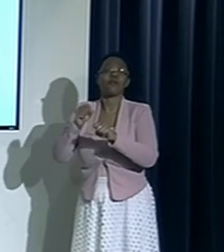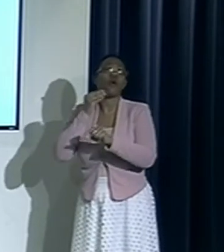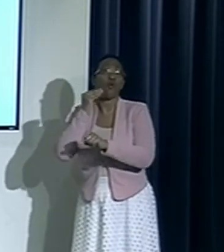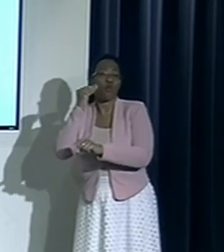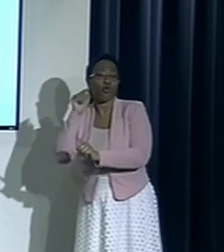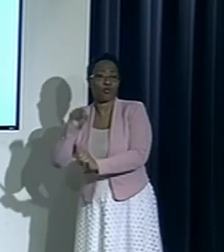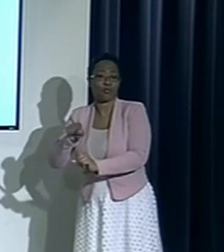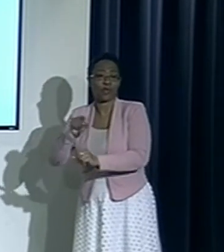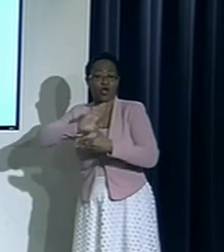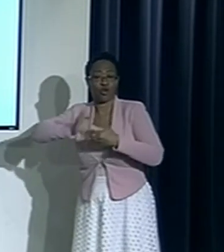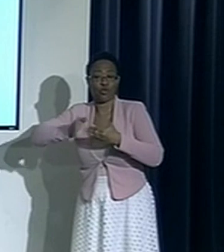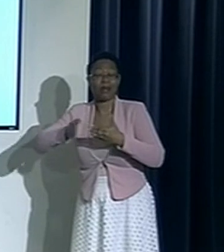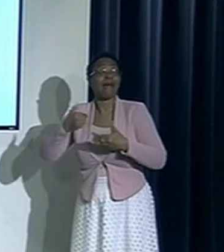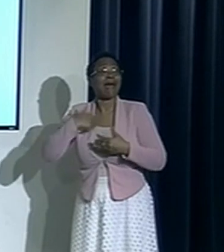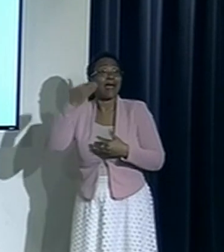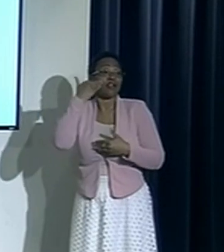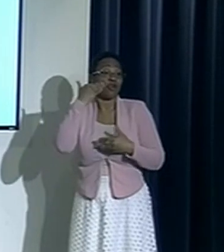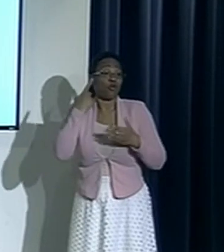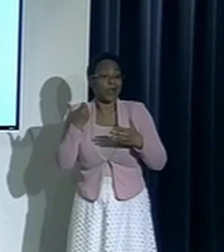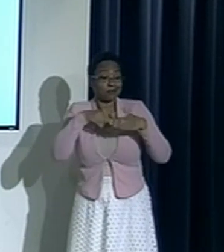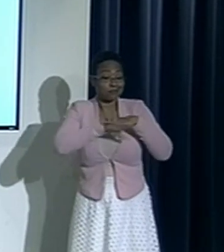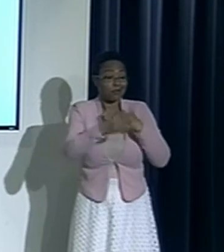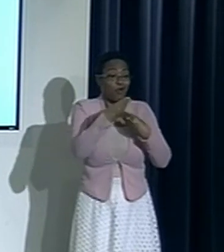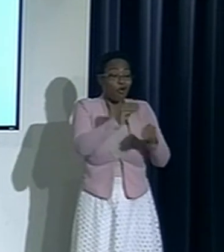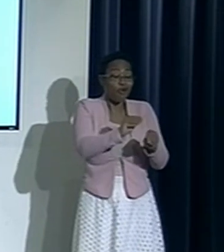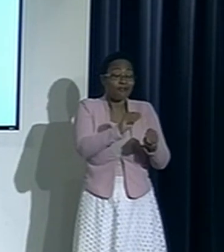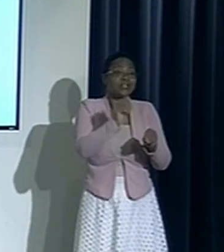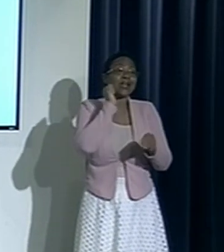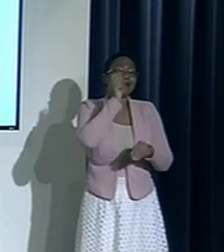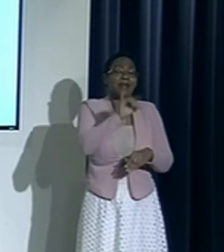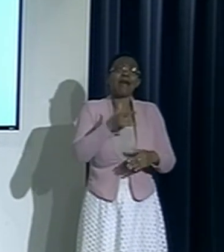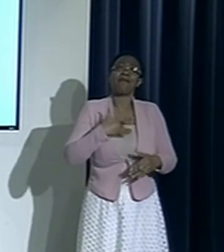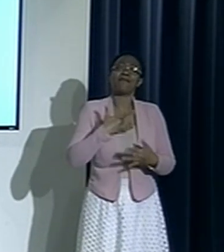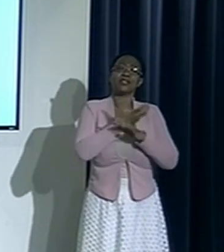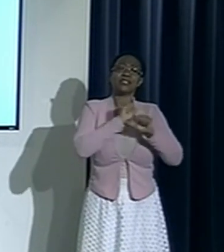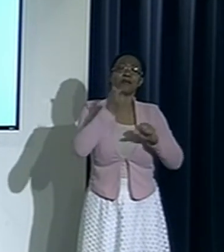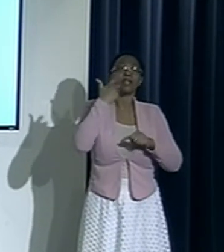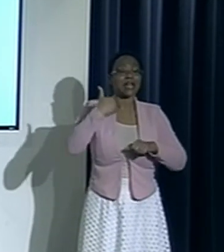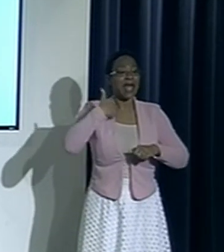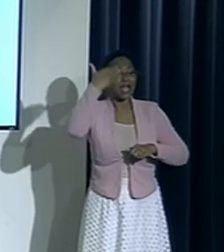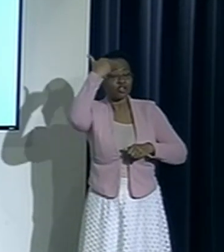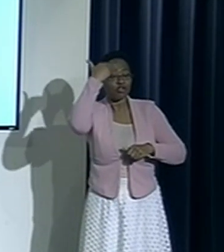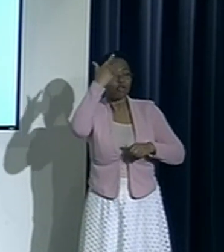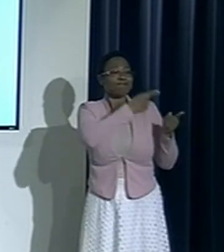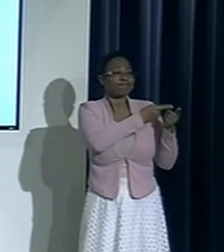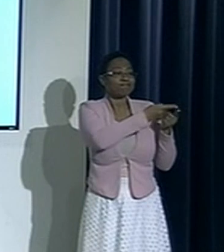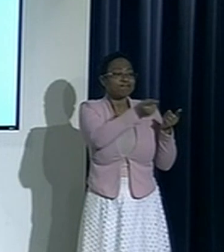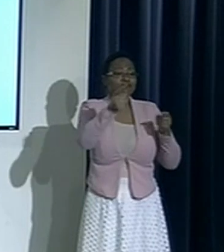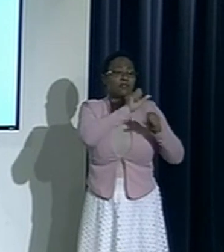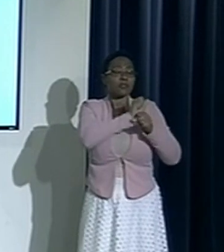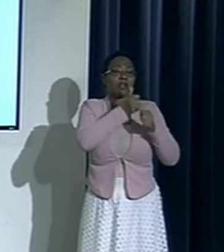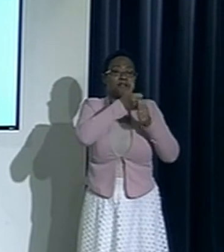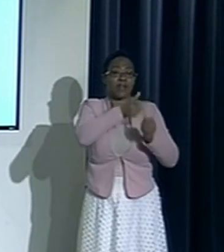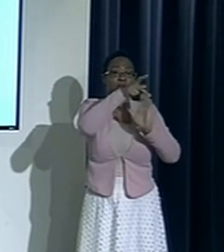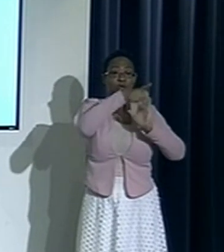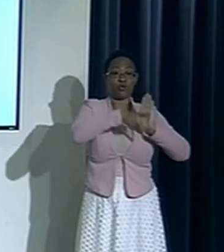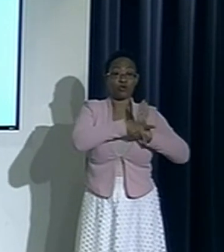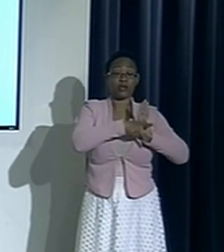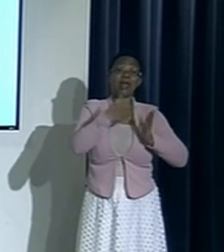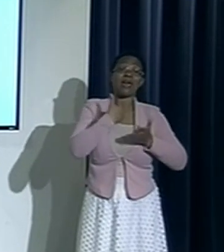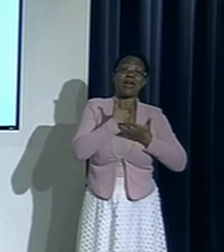And I know when I go into the office every day, I feel very safe because I know these protocols are being followed. And so we've got some jobs